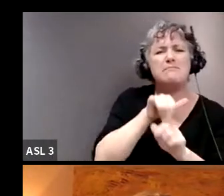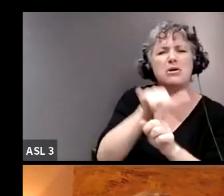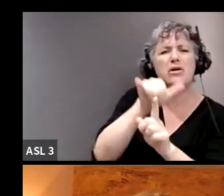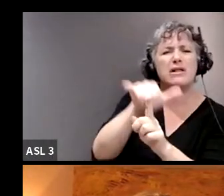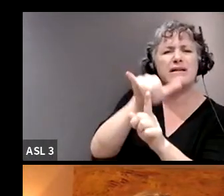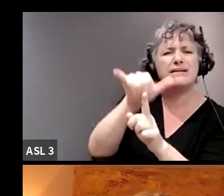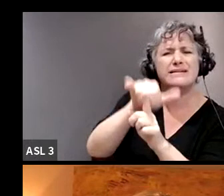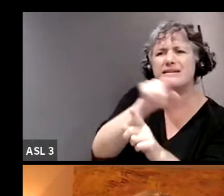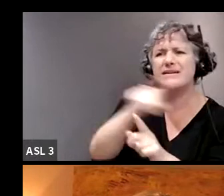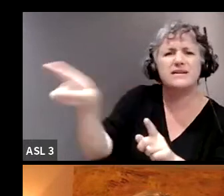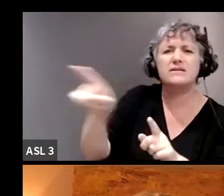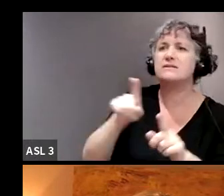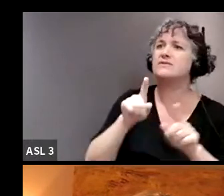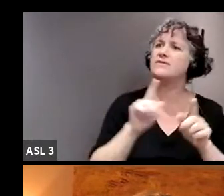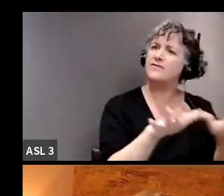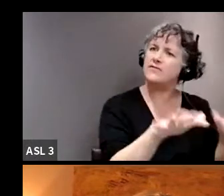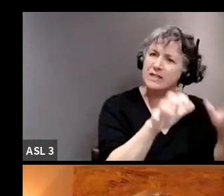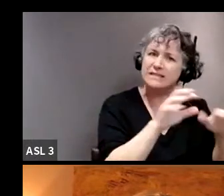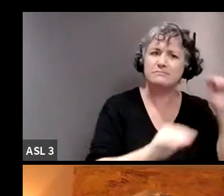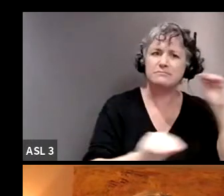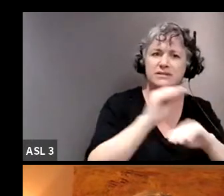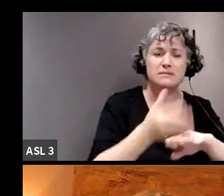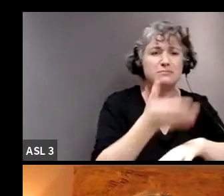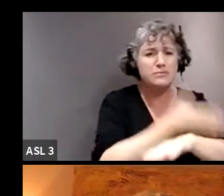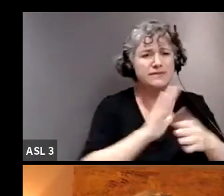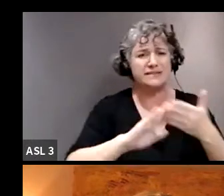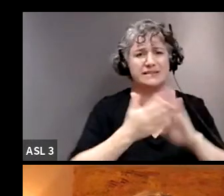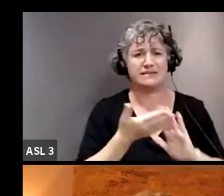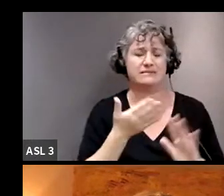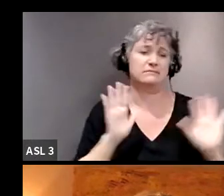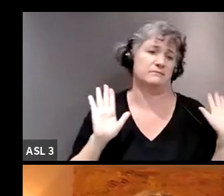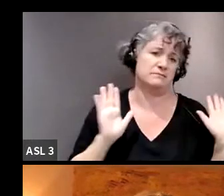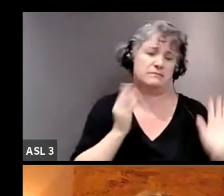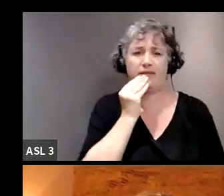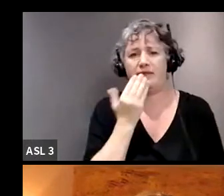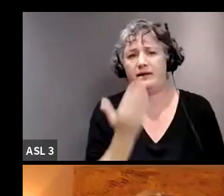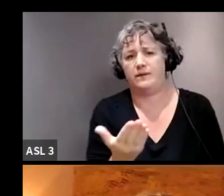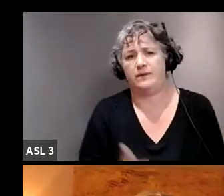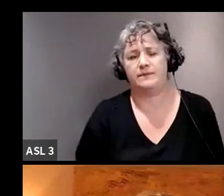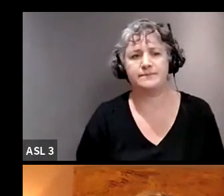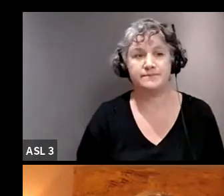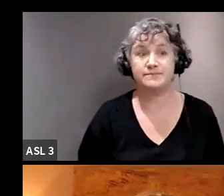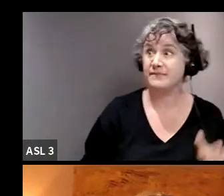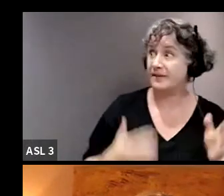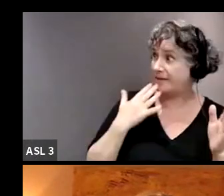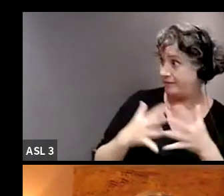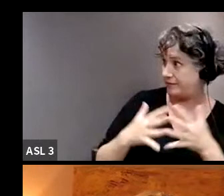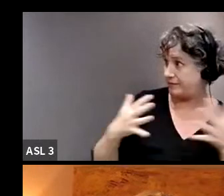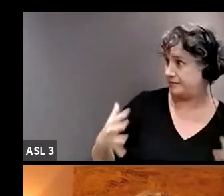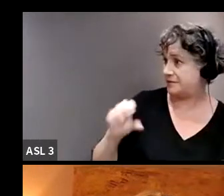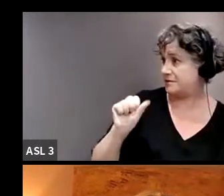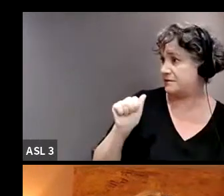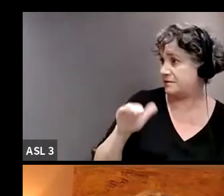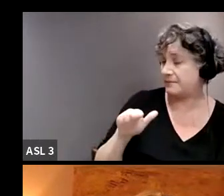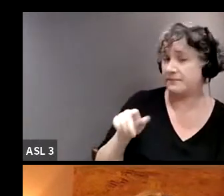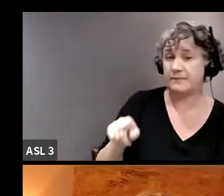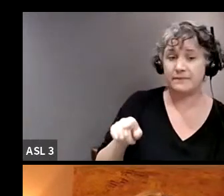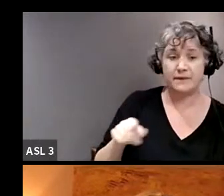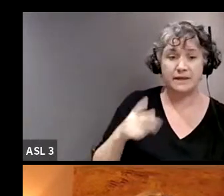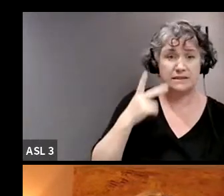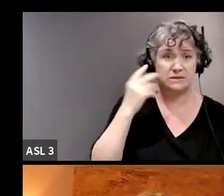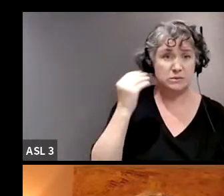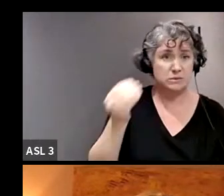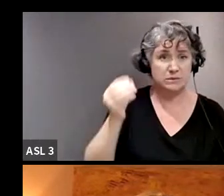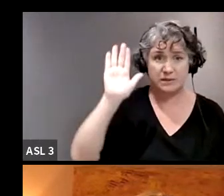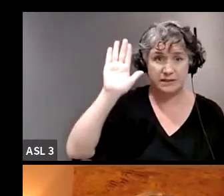your commitment to a freeze and a better city thank you thank you very much sam uh i don't see any